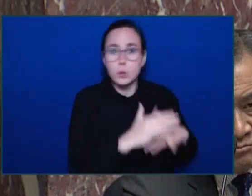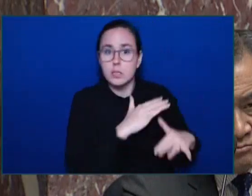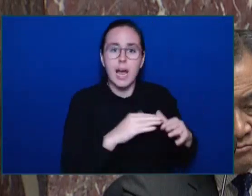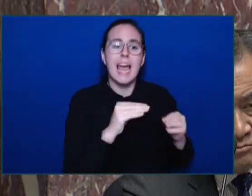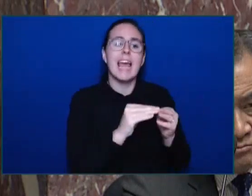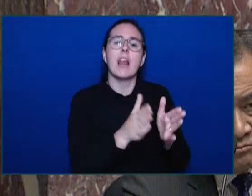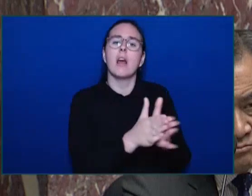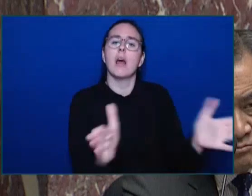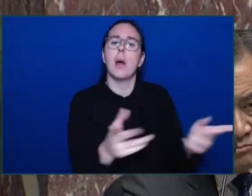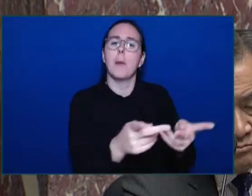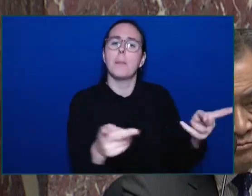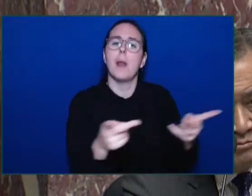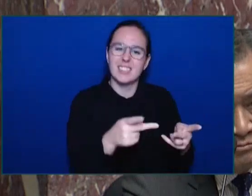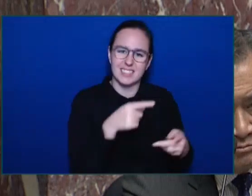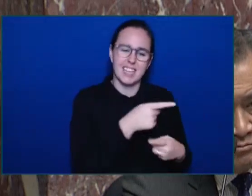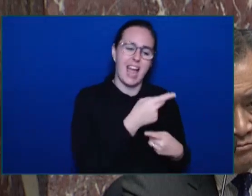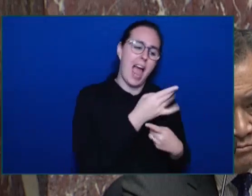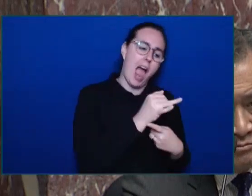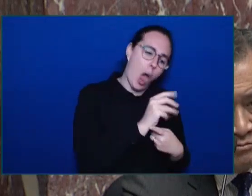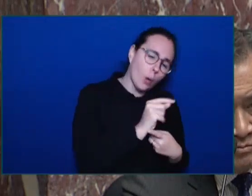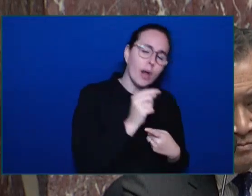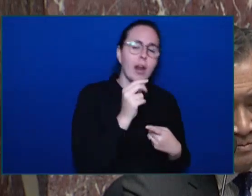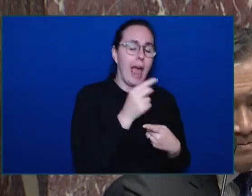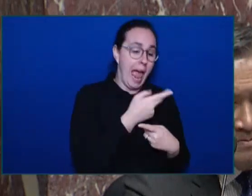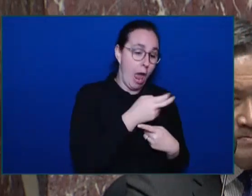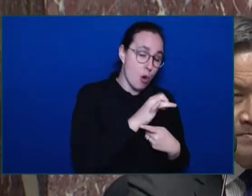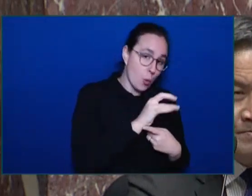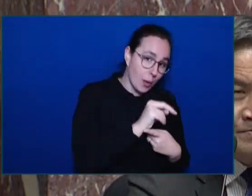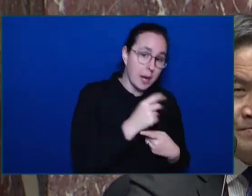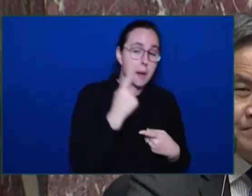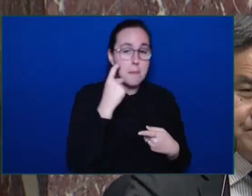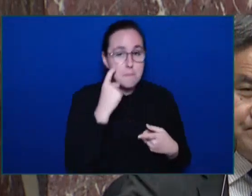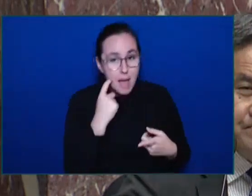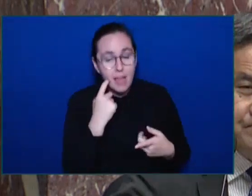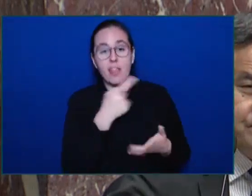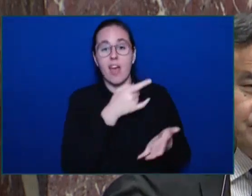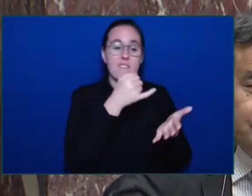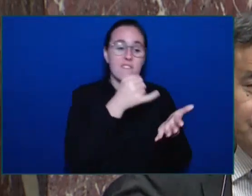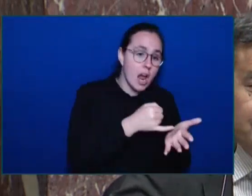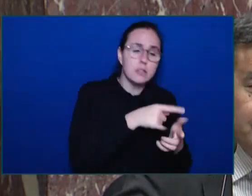include children's playgrounds, beaches, and parks? Will he do it today?